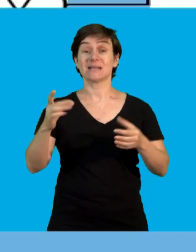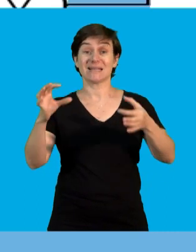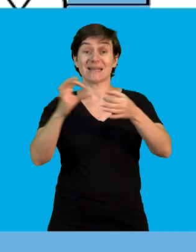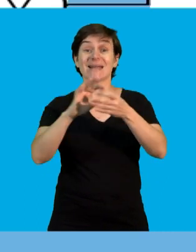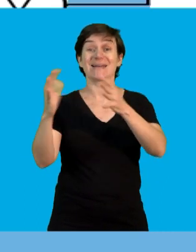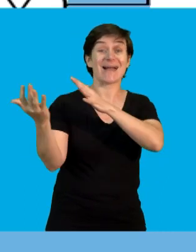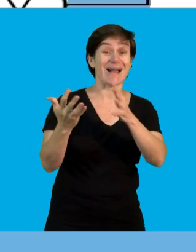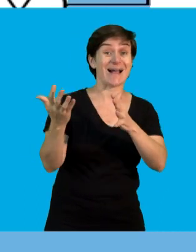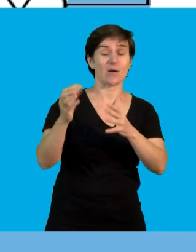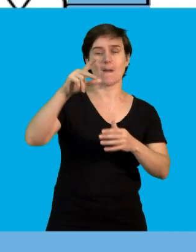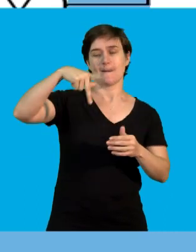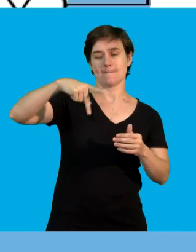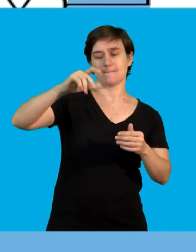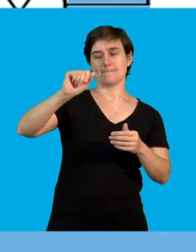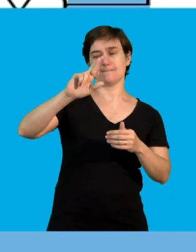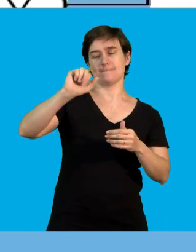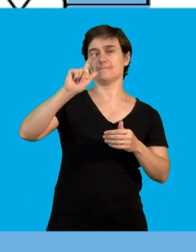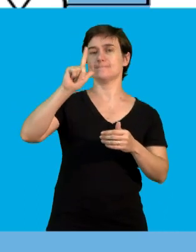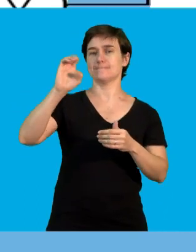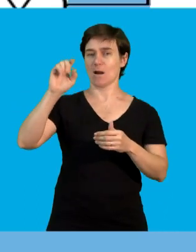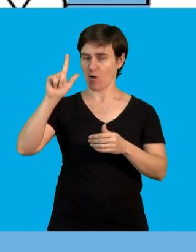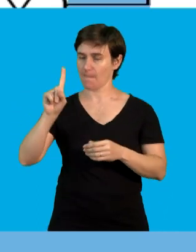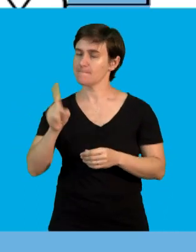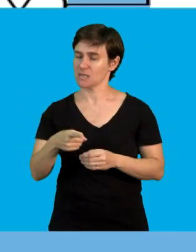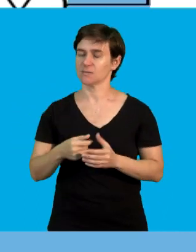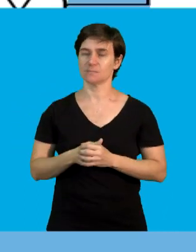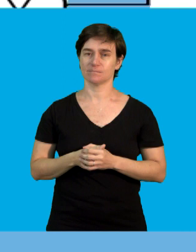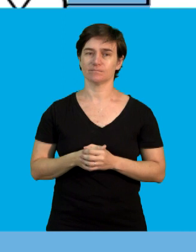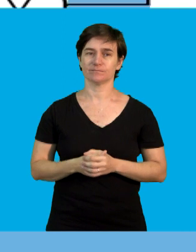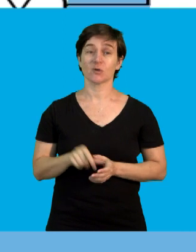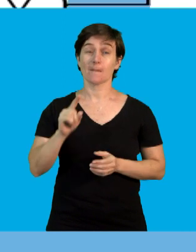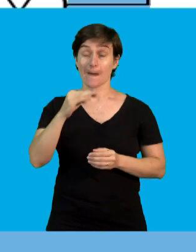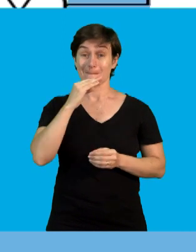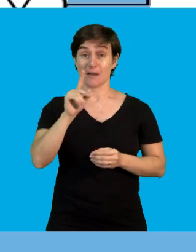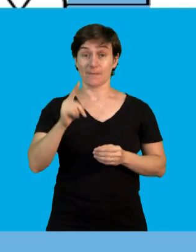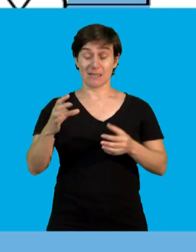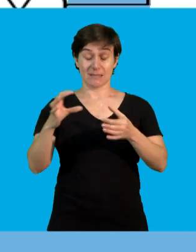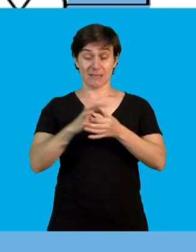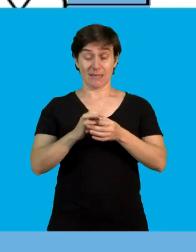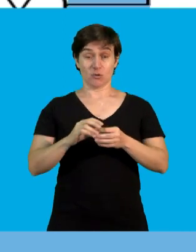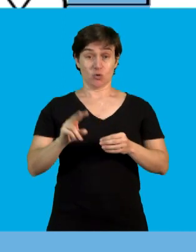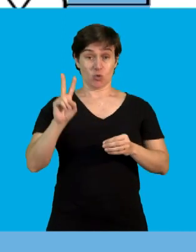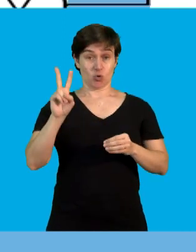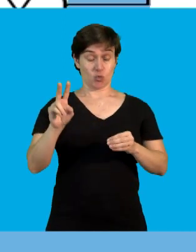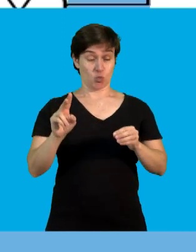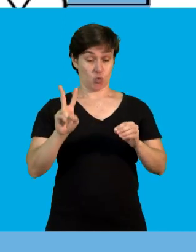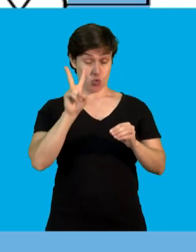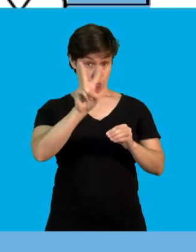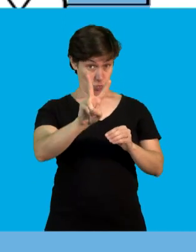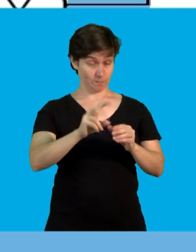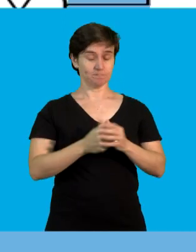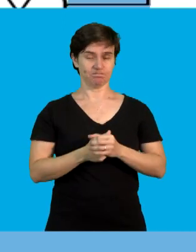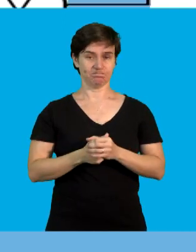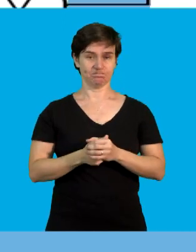connected in parallel with the components that you are trying to measure. Now, you therefore need to connect it to 2 points that you are finding in a